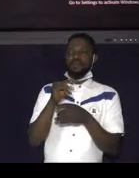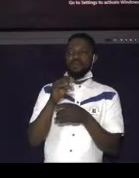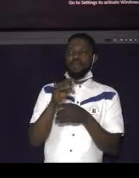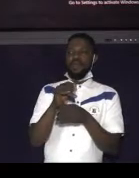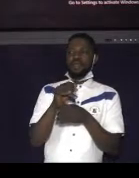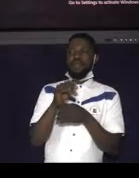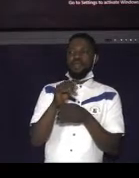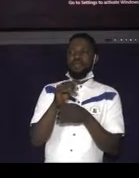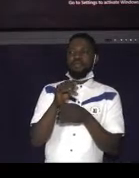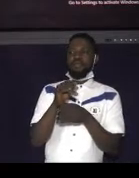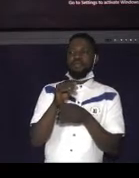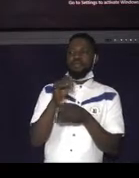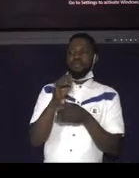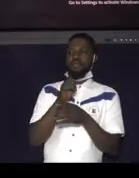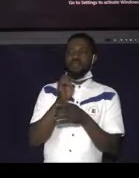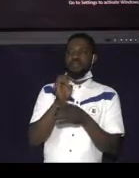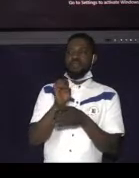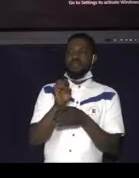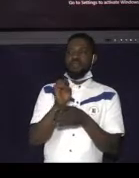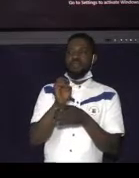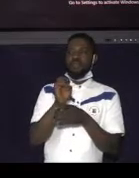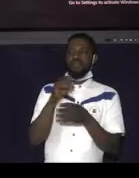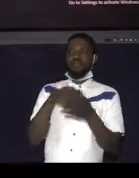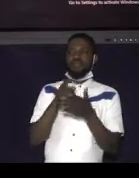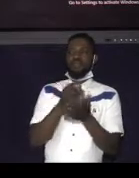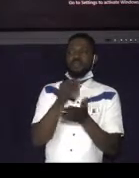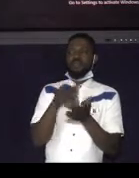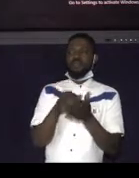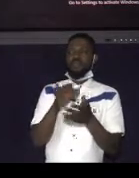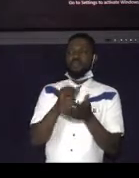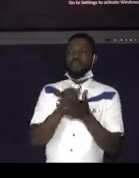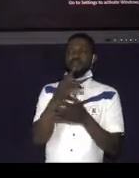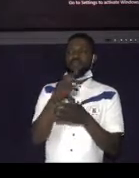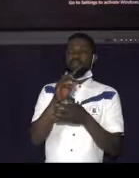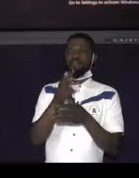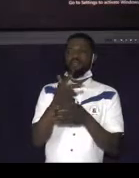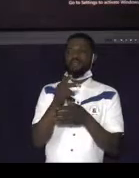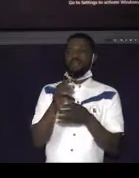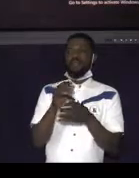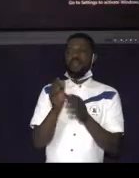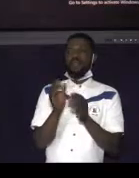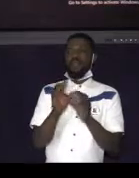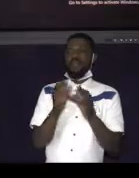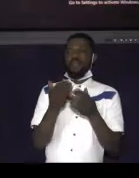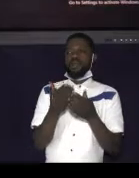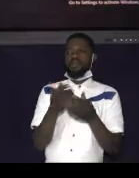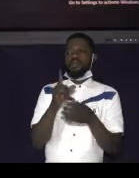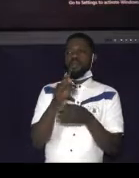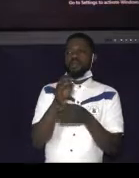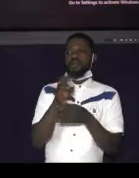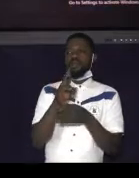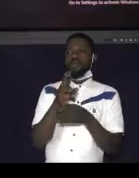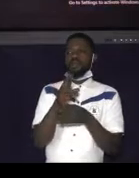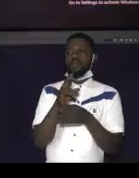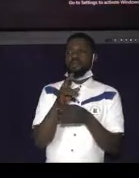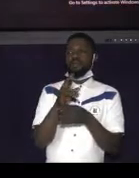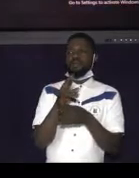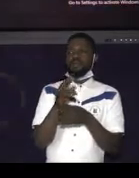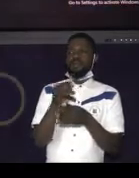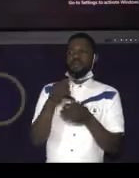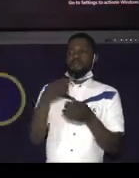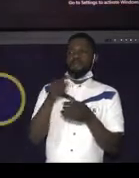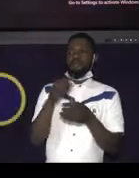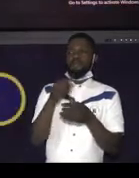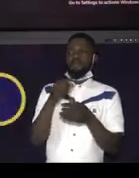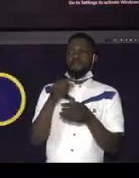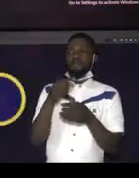fly like eagles, letter E in the middle, that's third order lever. So rate